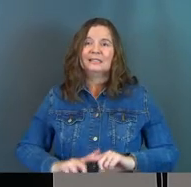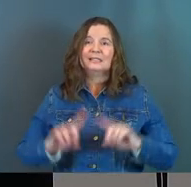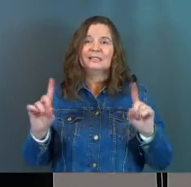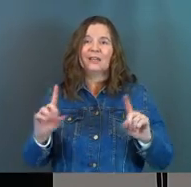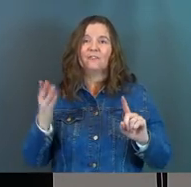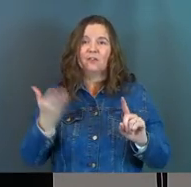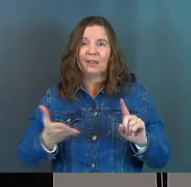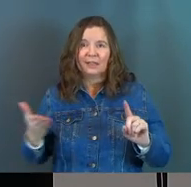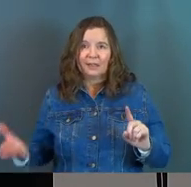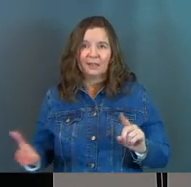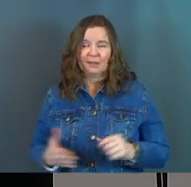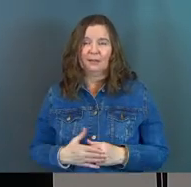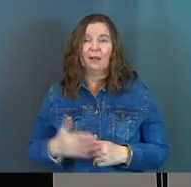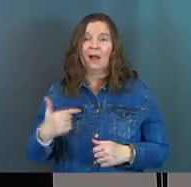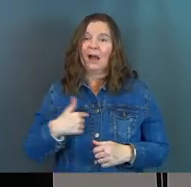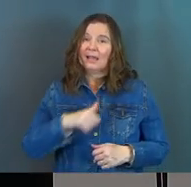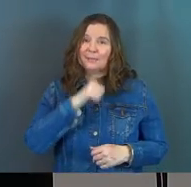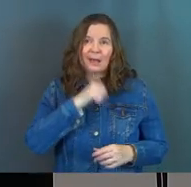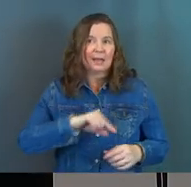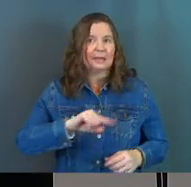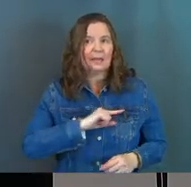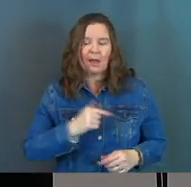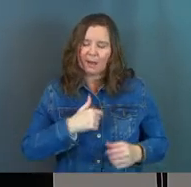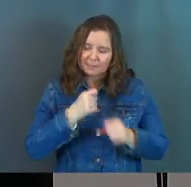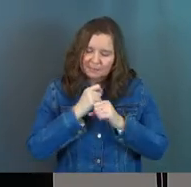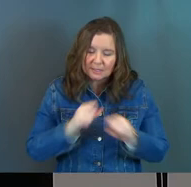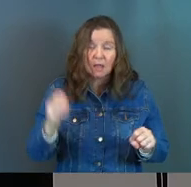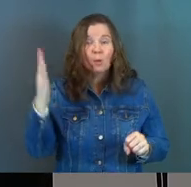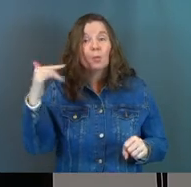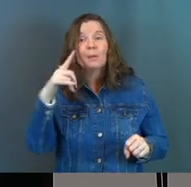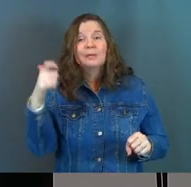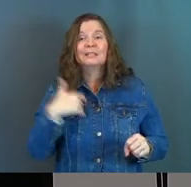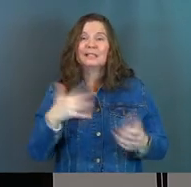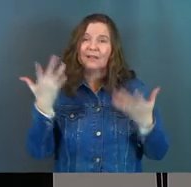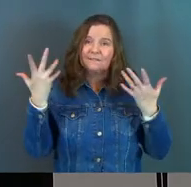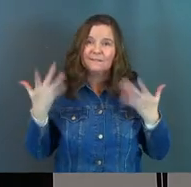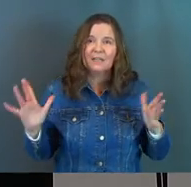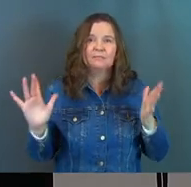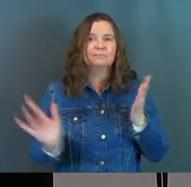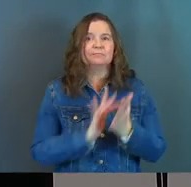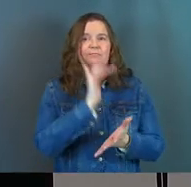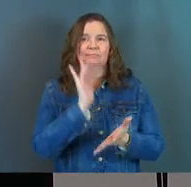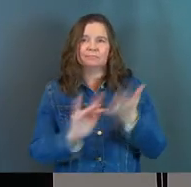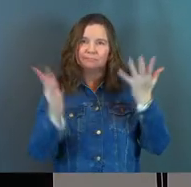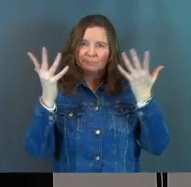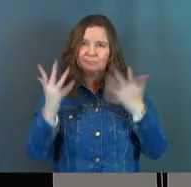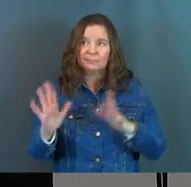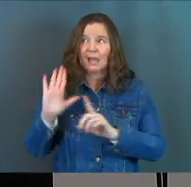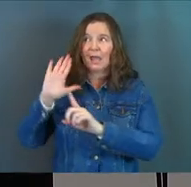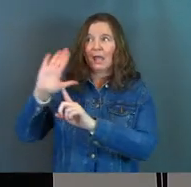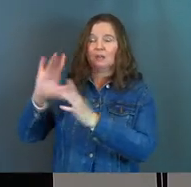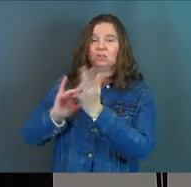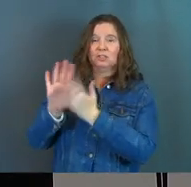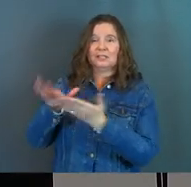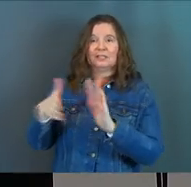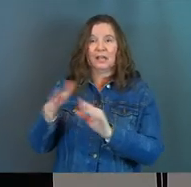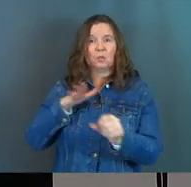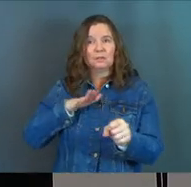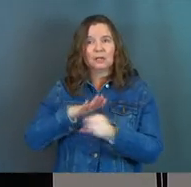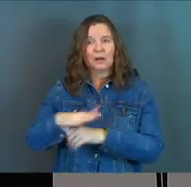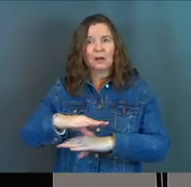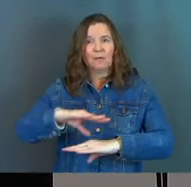different thing. I am not guilty. I'm saved because it is finished and his death was enough.